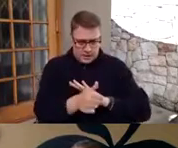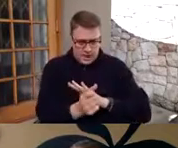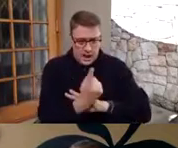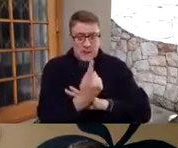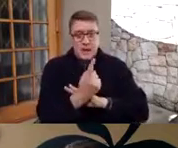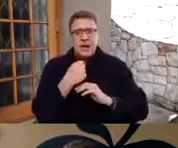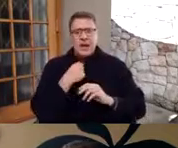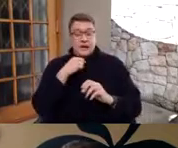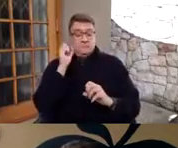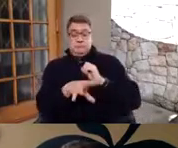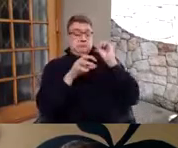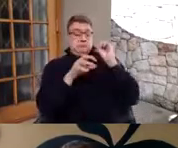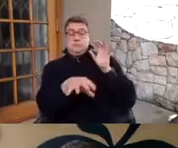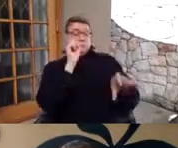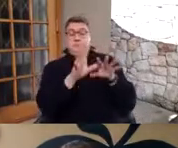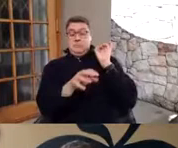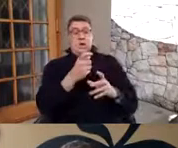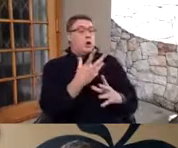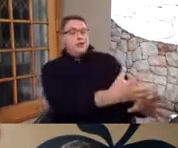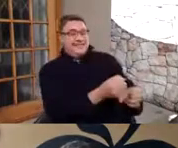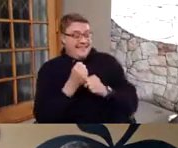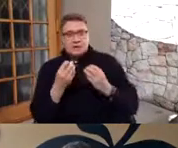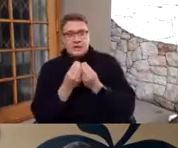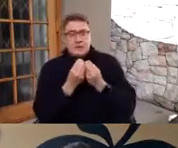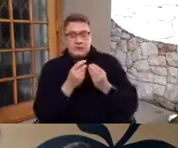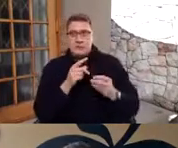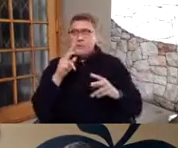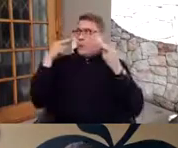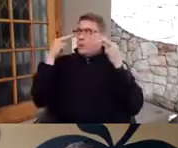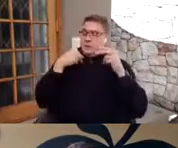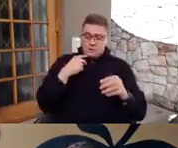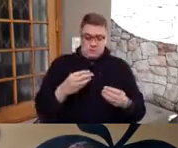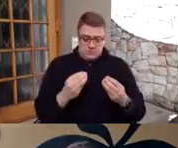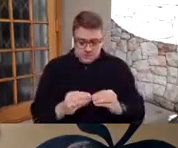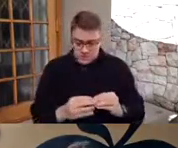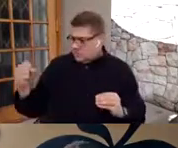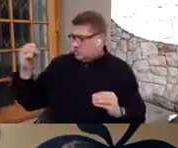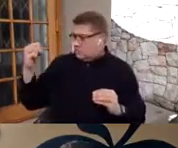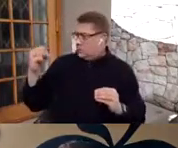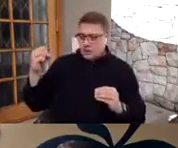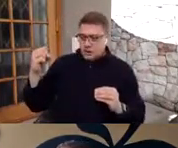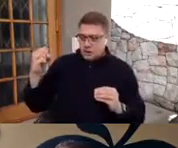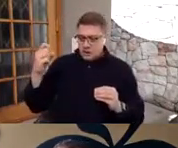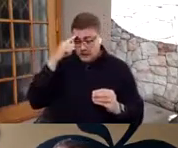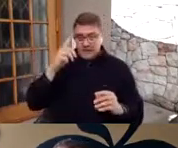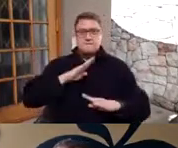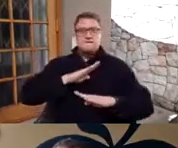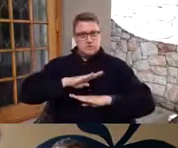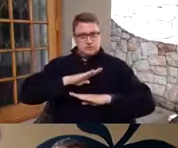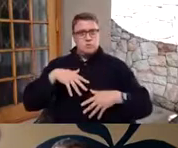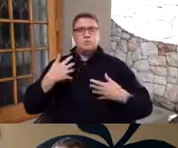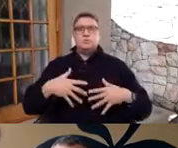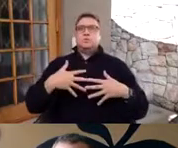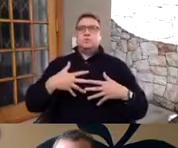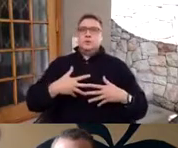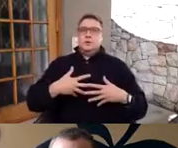with quickly taking something away from them while they're still busy doing it, it kind of can make them frustrated if they're not